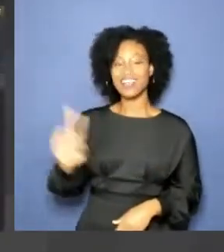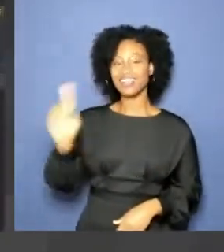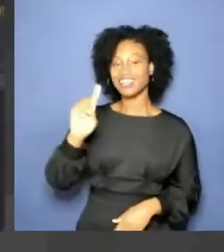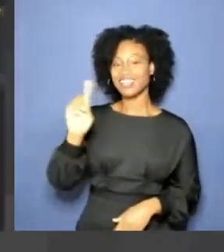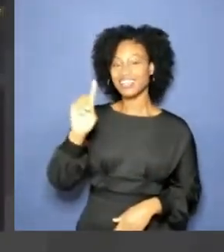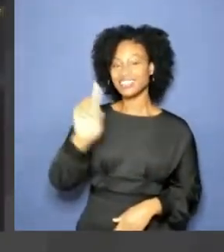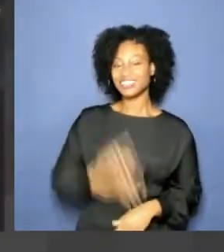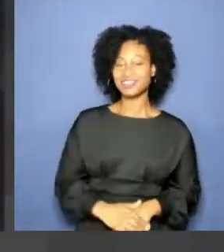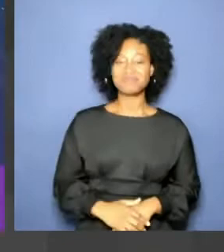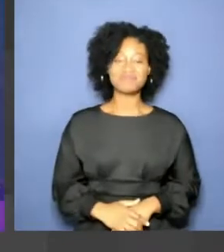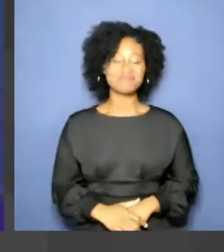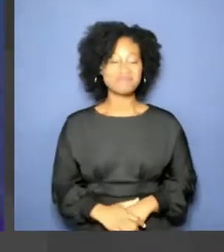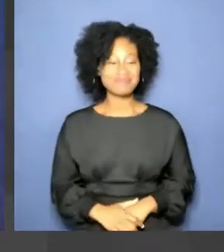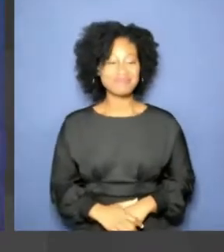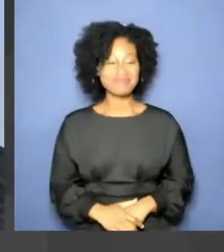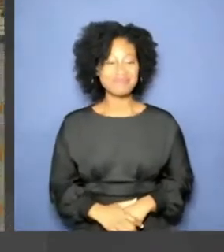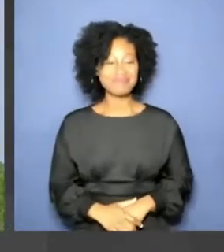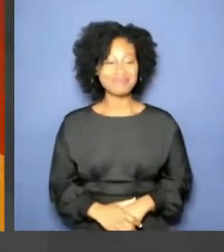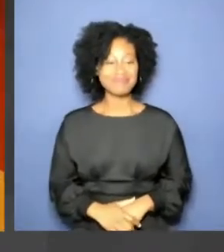1...